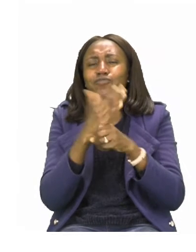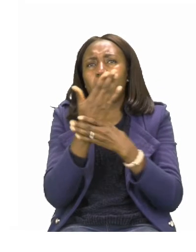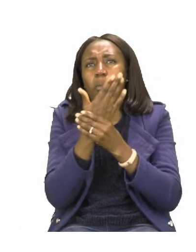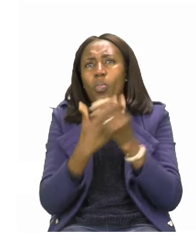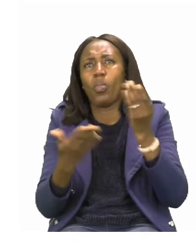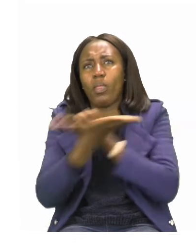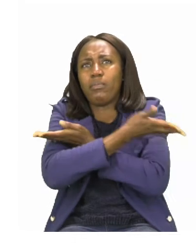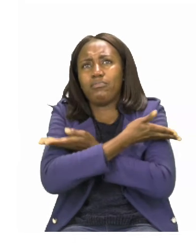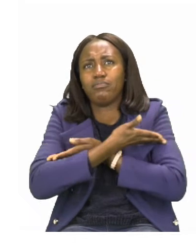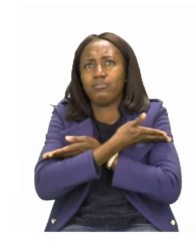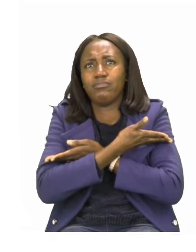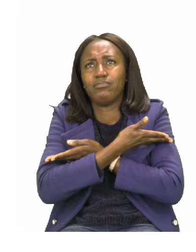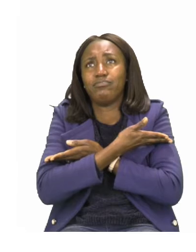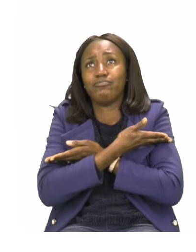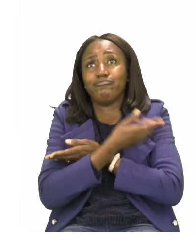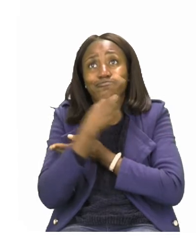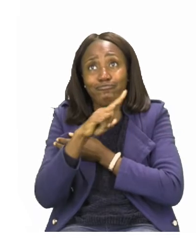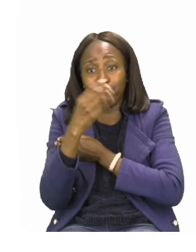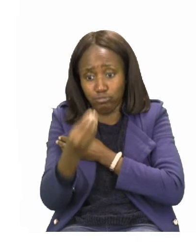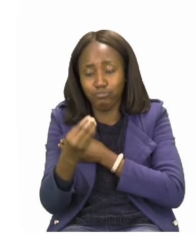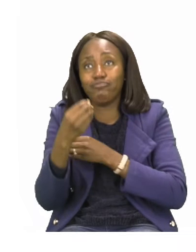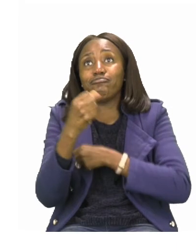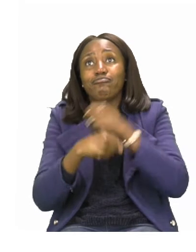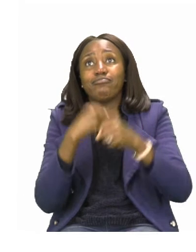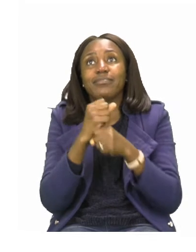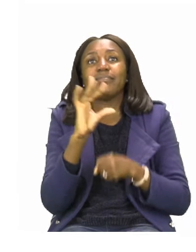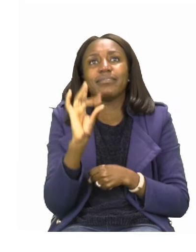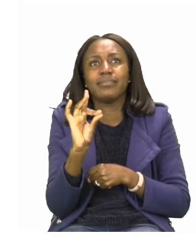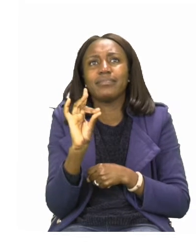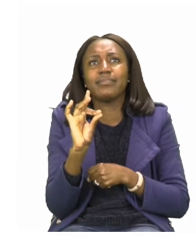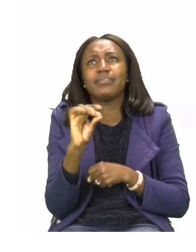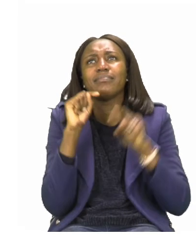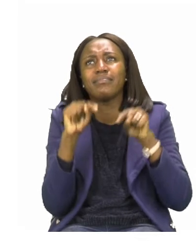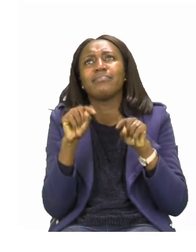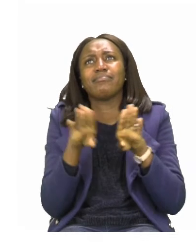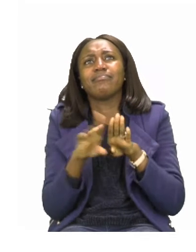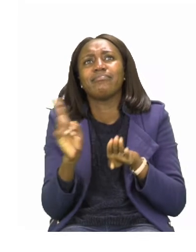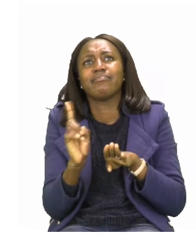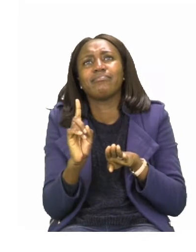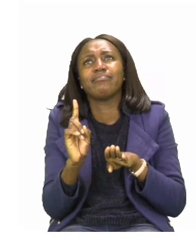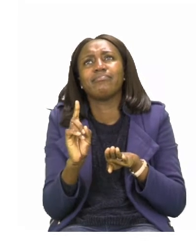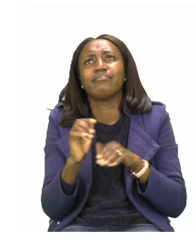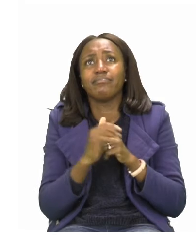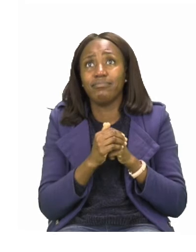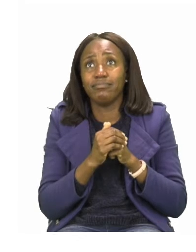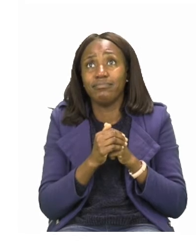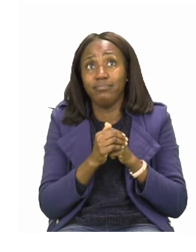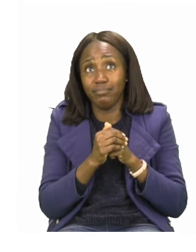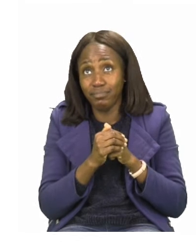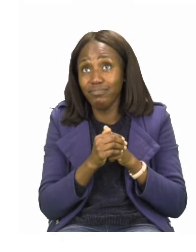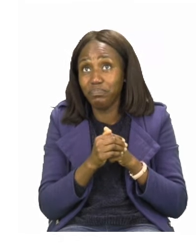shirts for an 8-year-old. What will you do? Will you